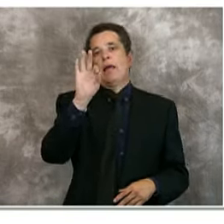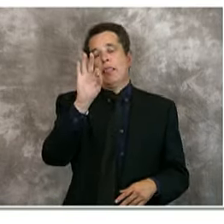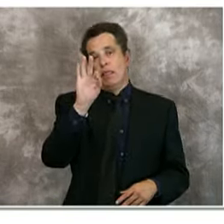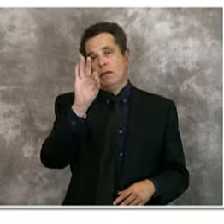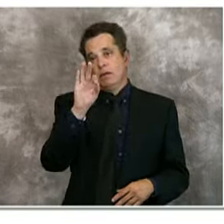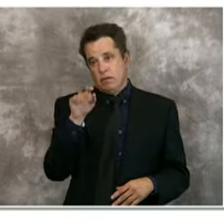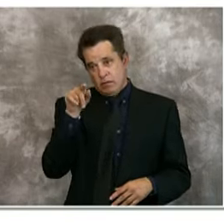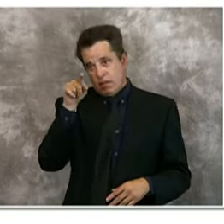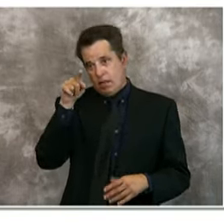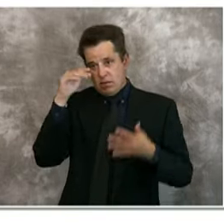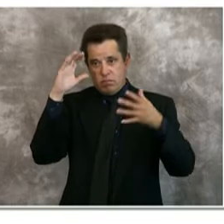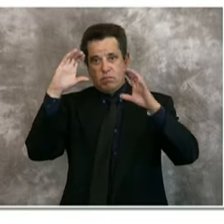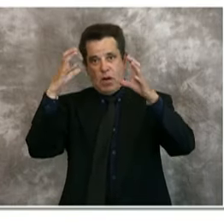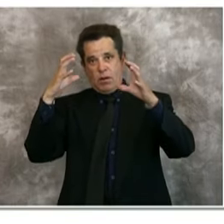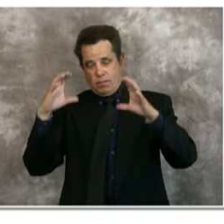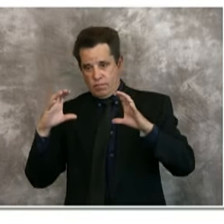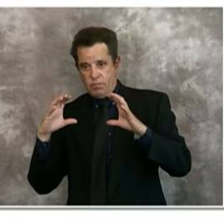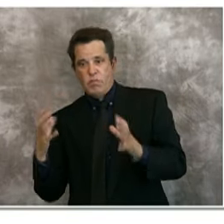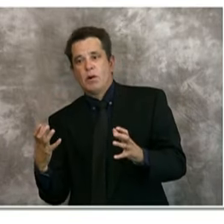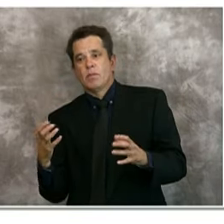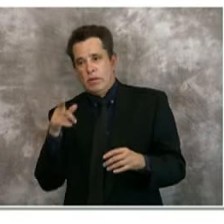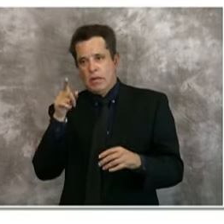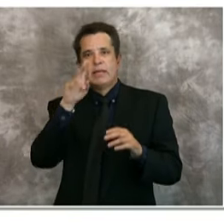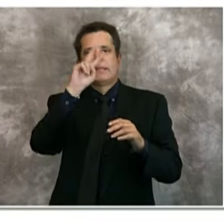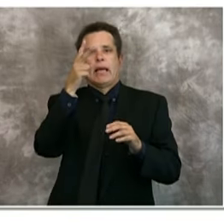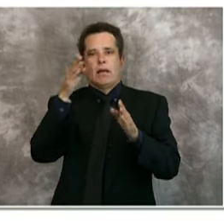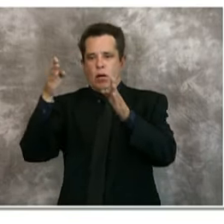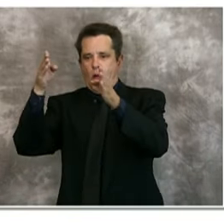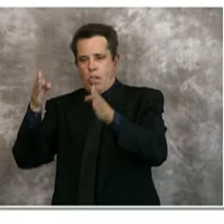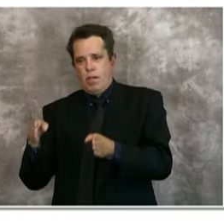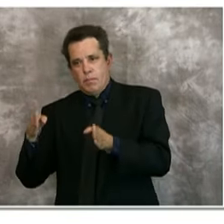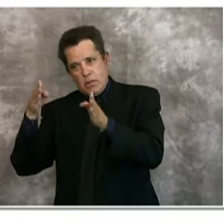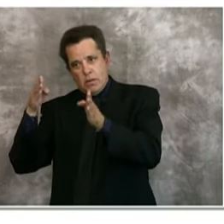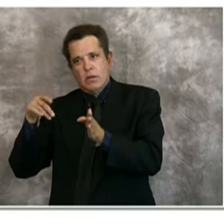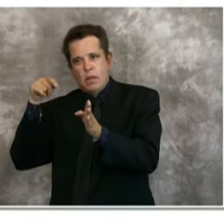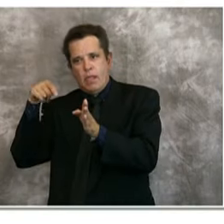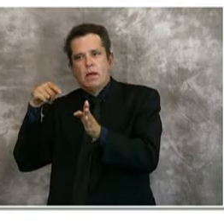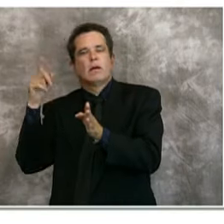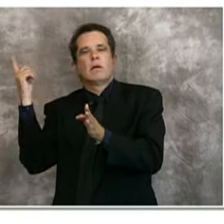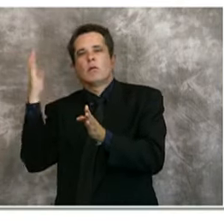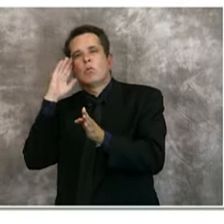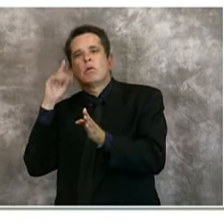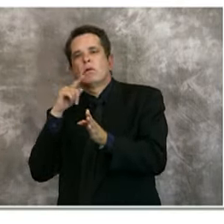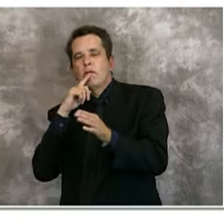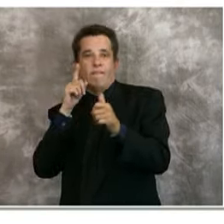The second column shows when the outbreak was first reported to our